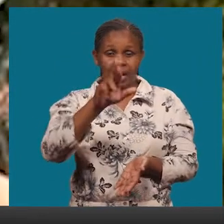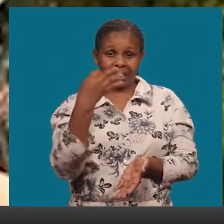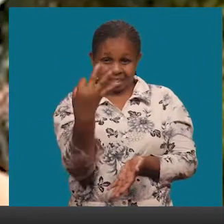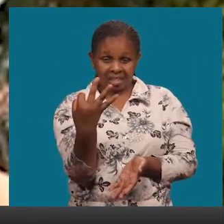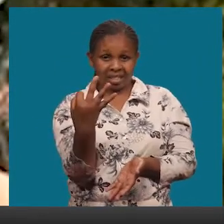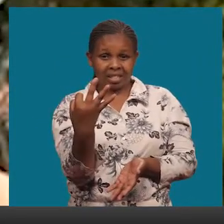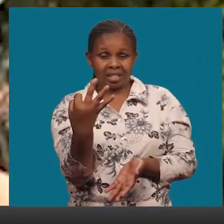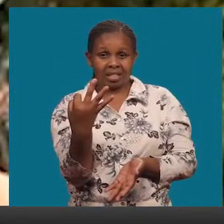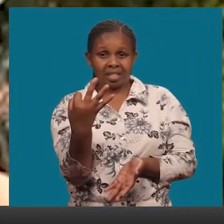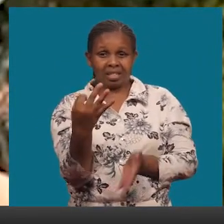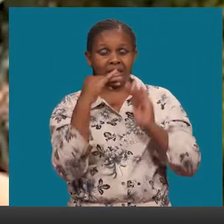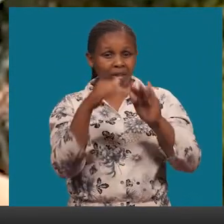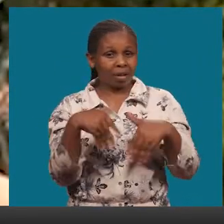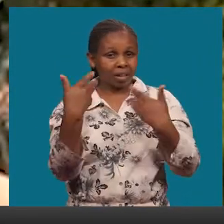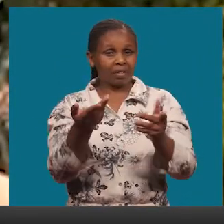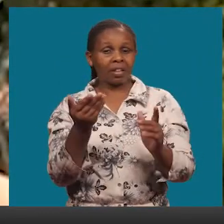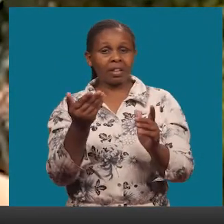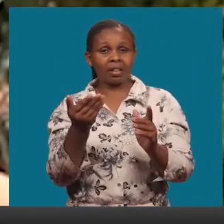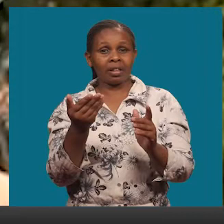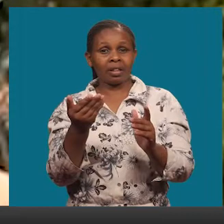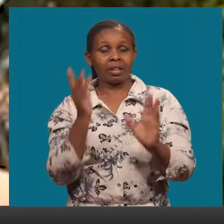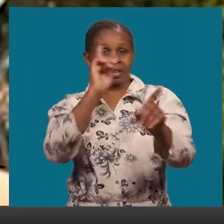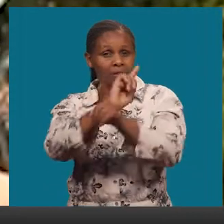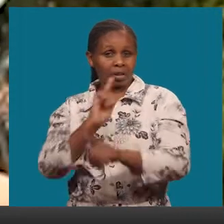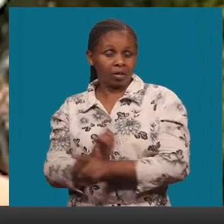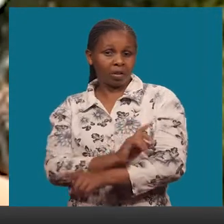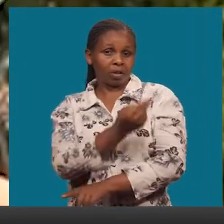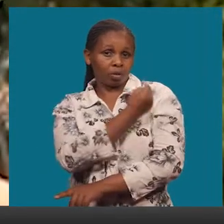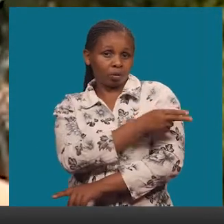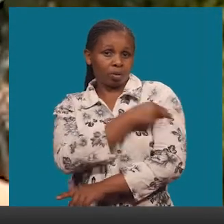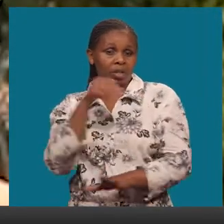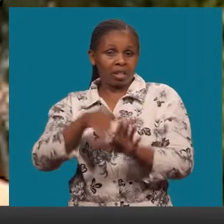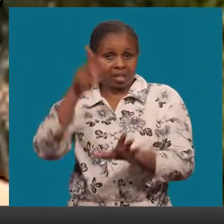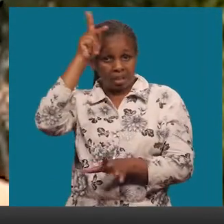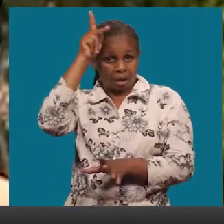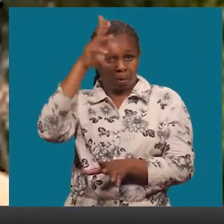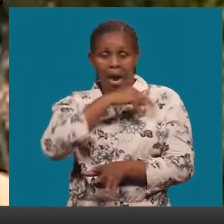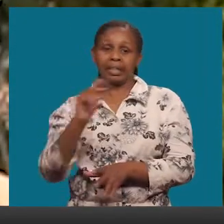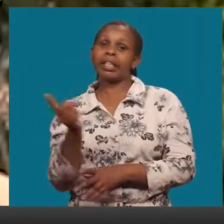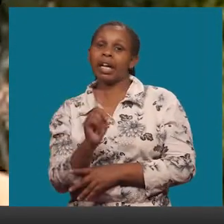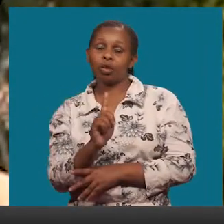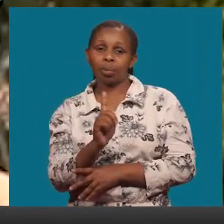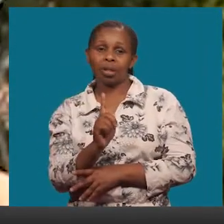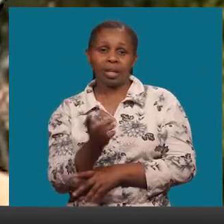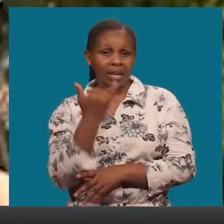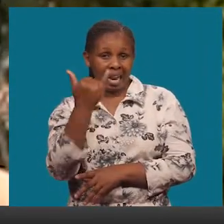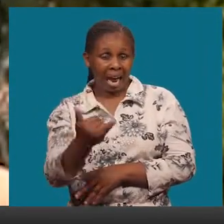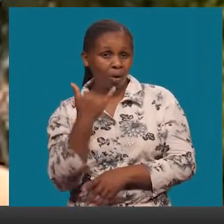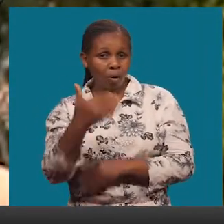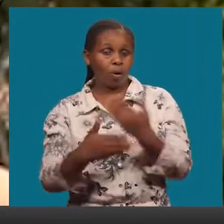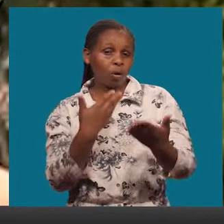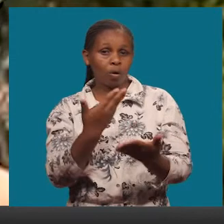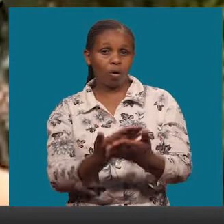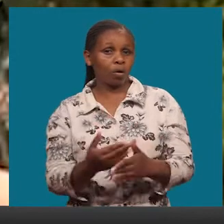confirmed, and we are treated in various hospitals in Kiambu and Nairobi. So far, all of them